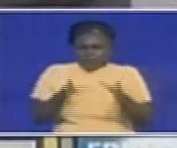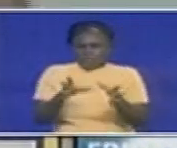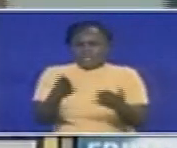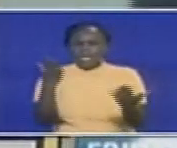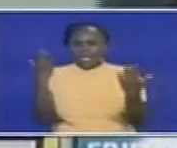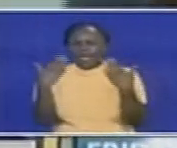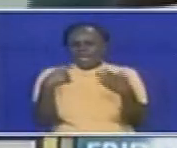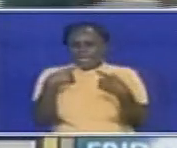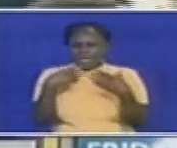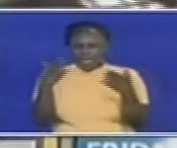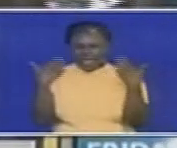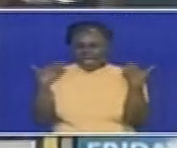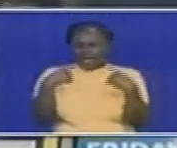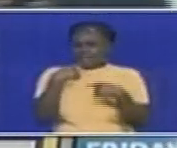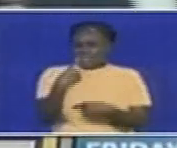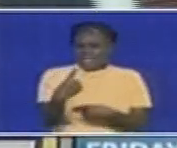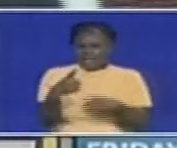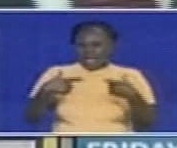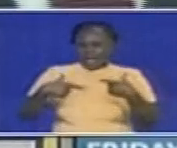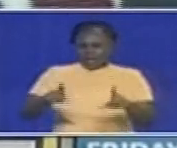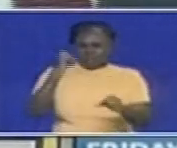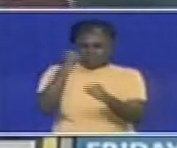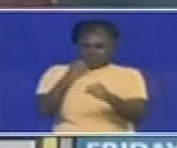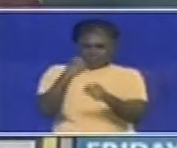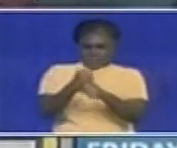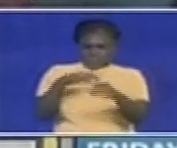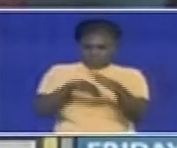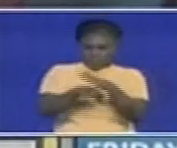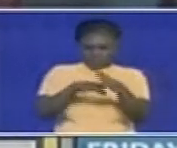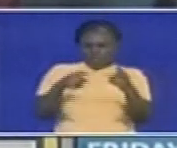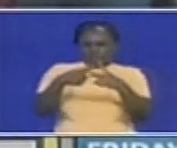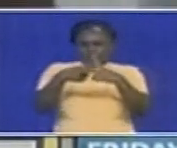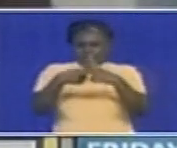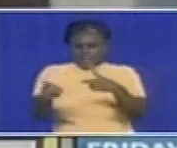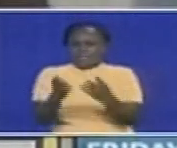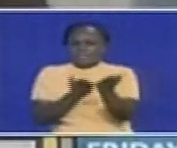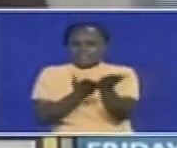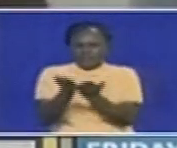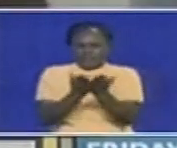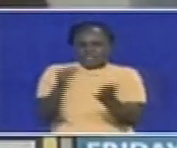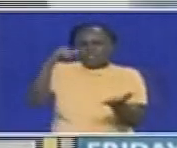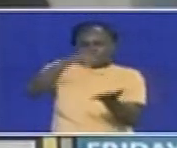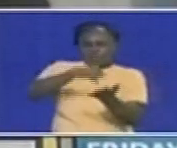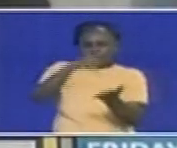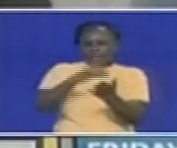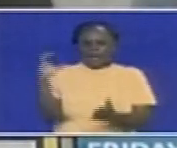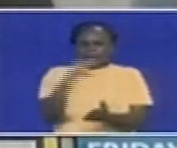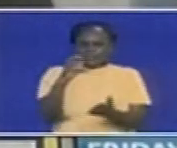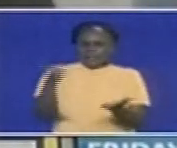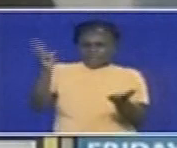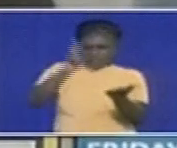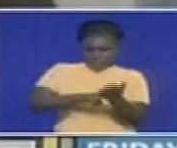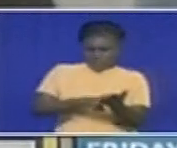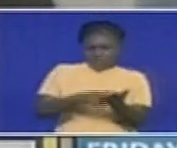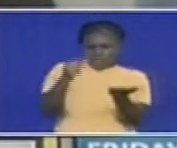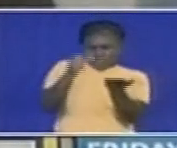Kenya's network, allowing them to tap into the operator's infrastructure to roll out mobile services, including customer registration, SIM card